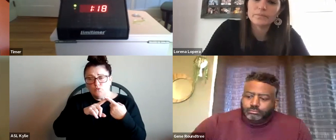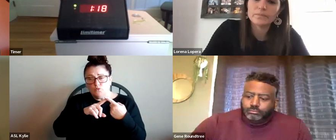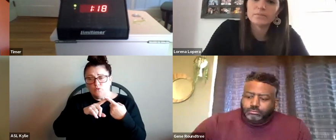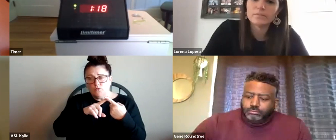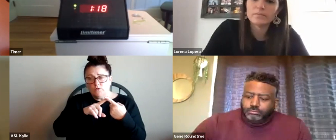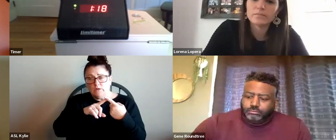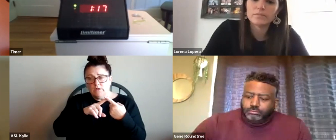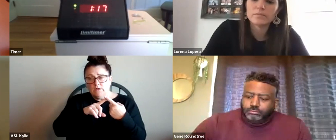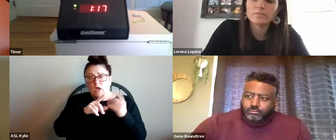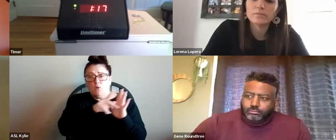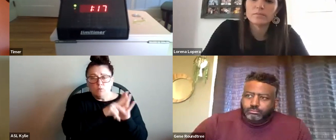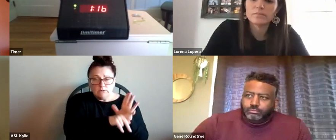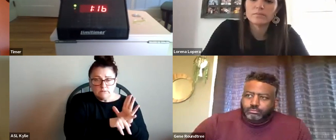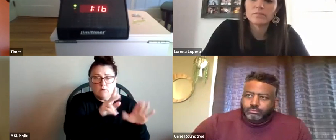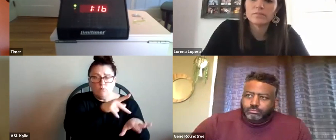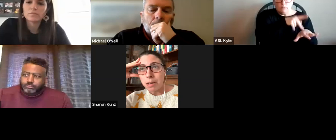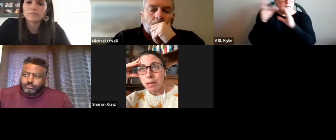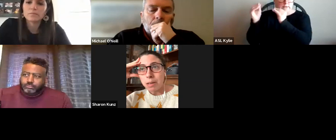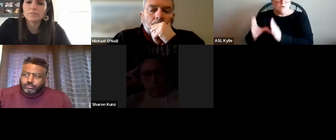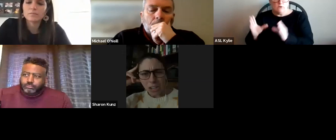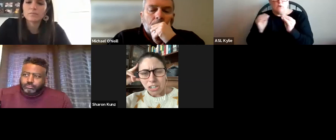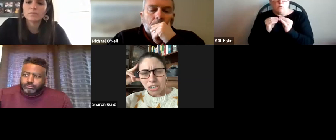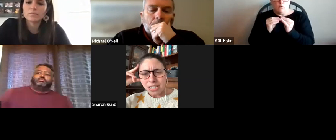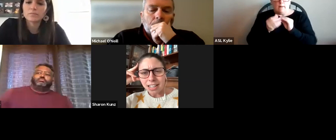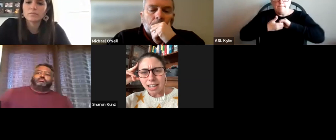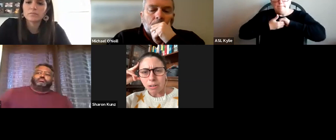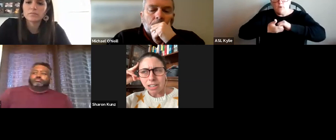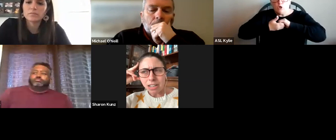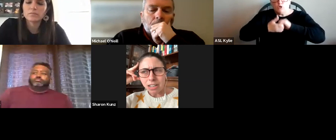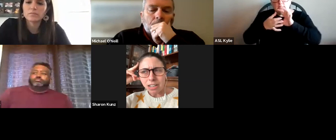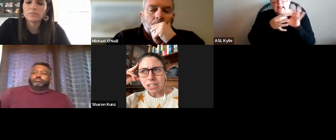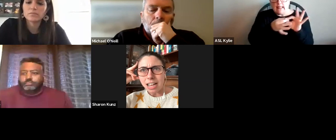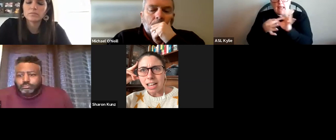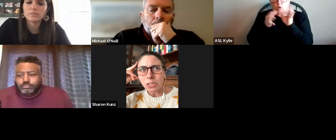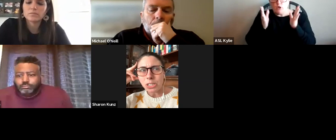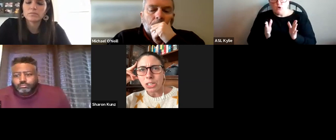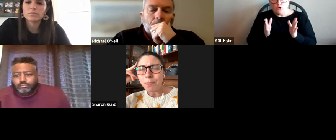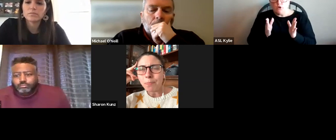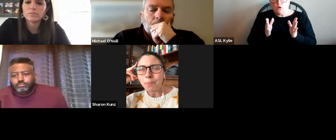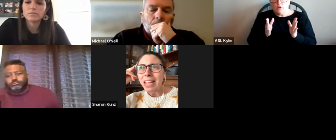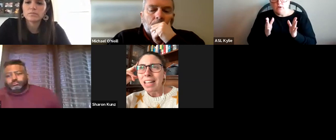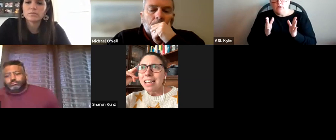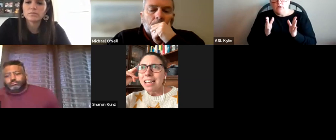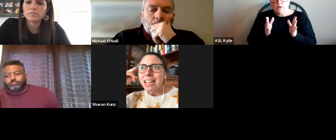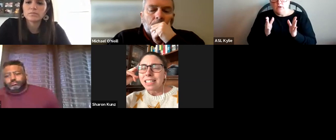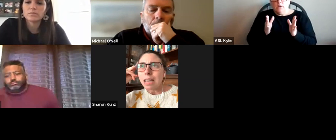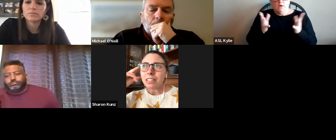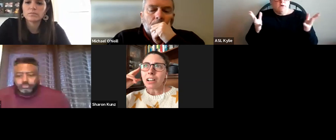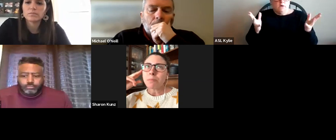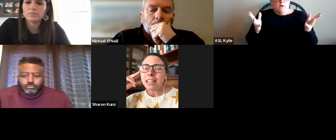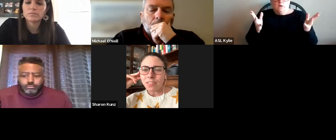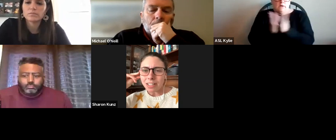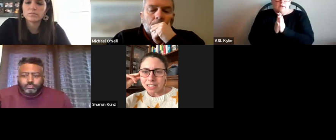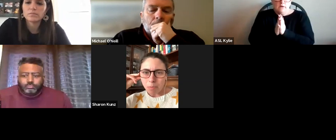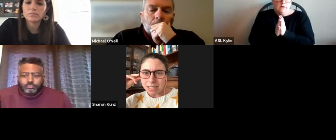to principals and to teachers, more of a partners and collaborators, as opposed to scapegoats is a little harsh, but